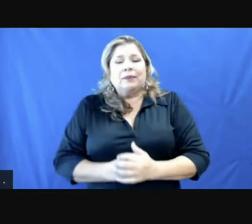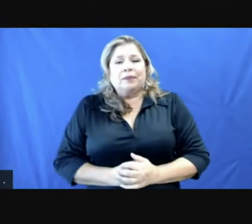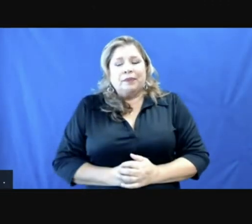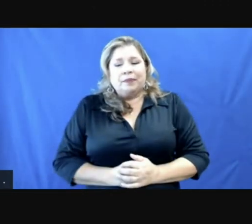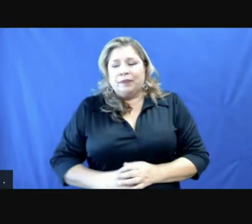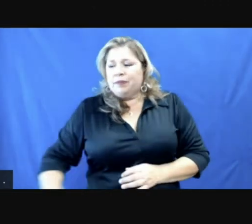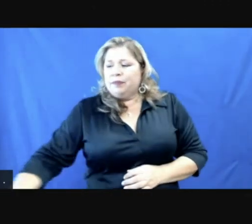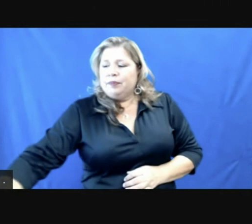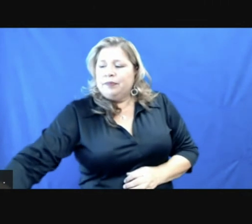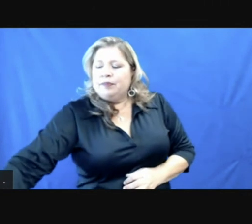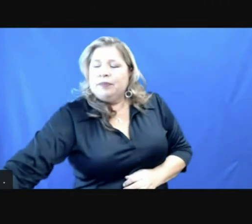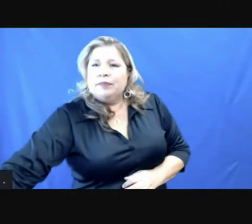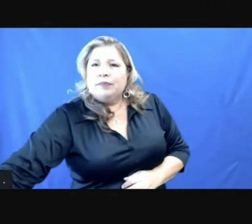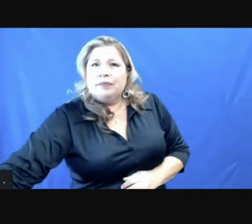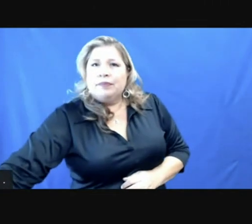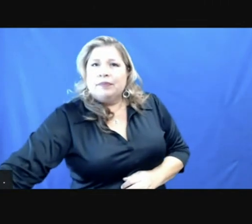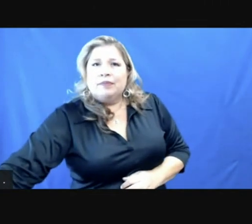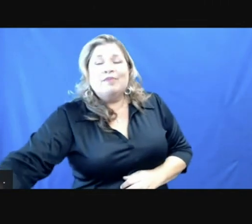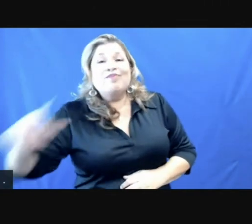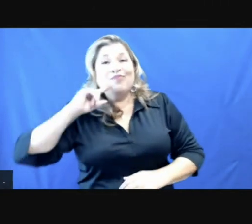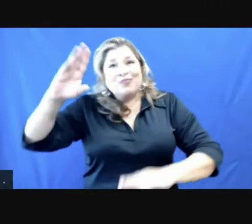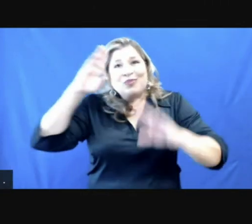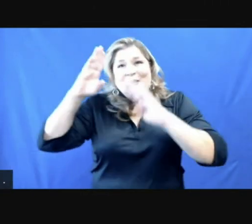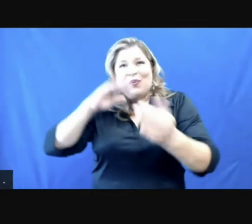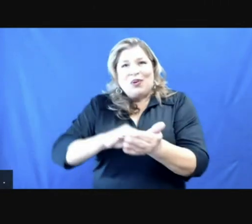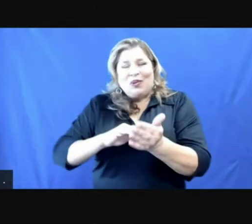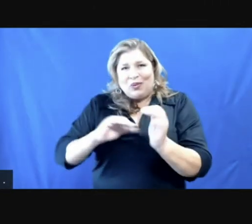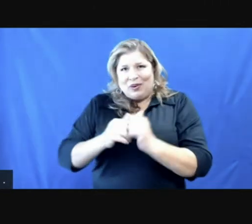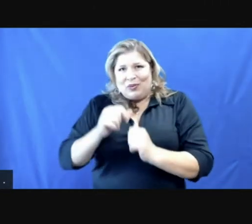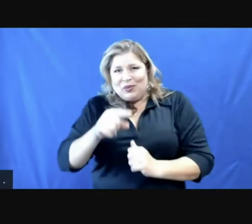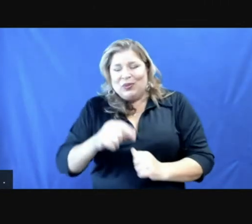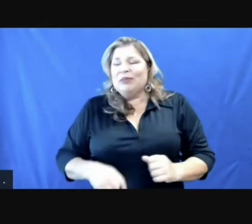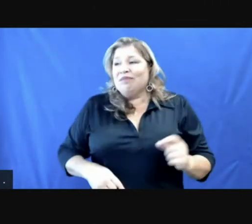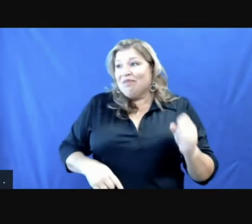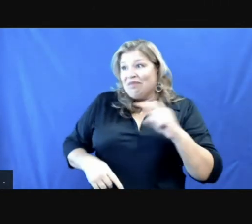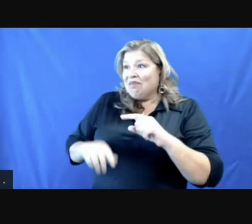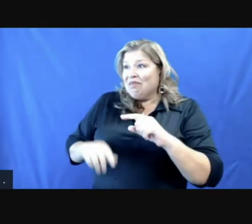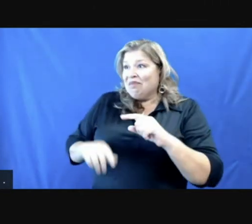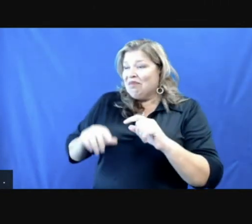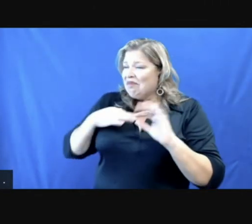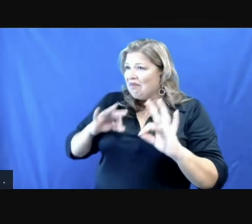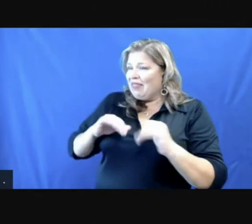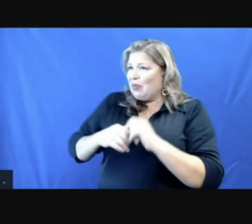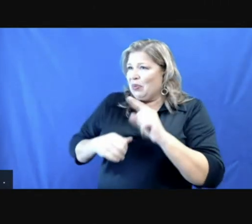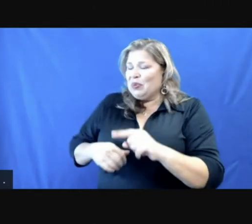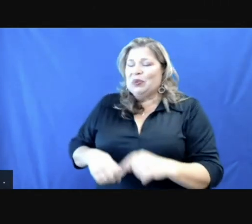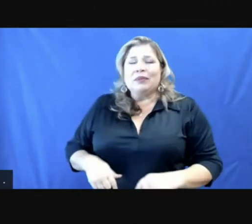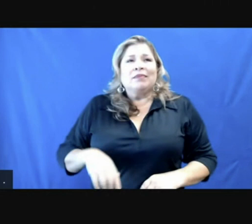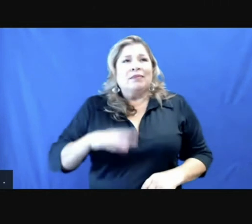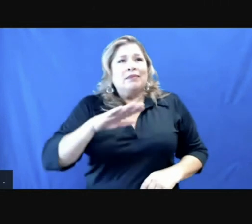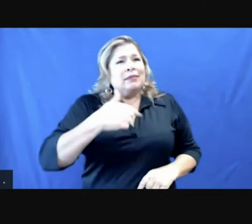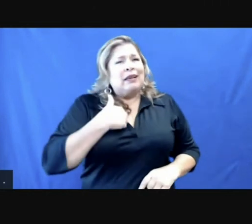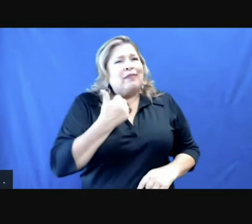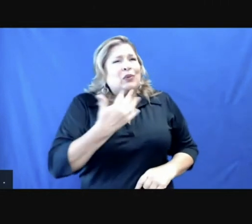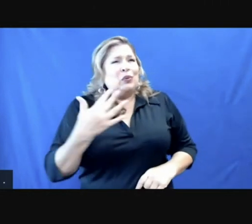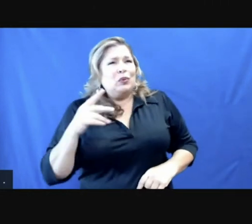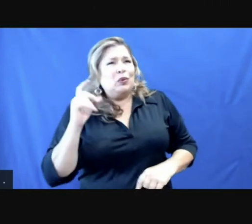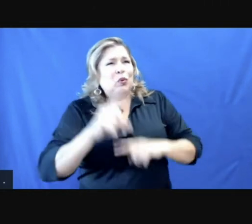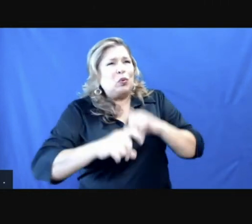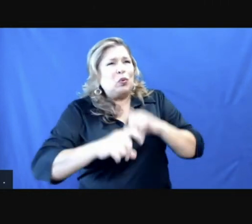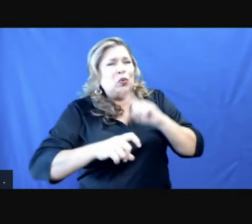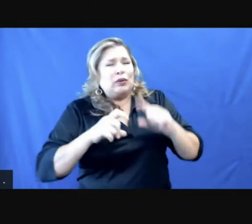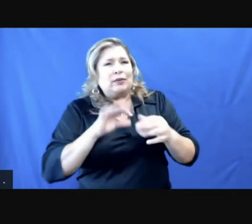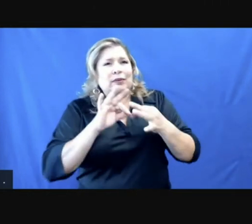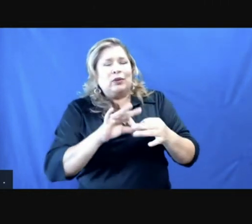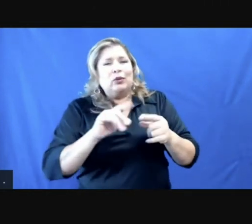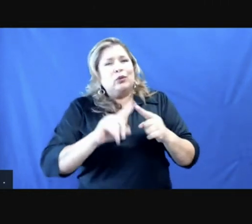Hi, doctor. How you doing? Great, Phil. How are you? I'm doing pretty good, thanks. I have a couple questions. One is about enforcement.